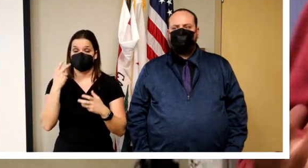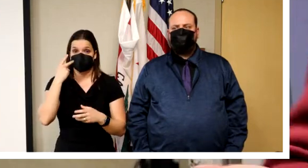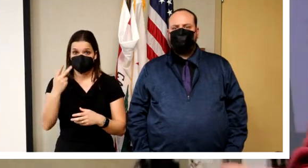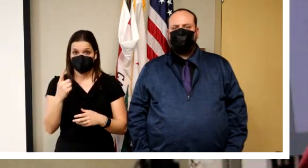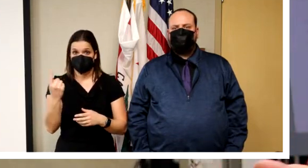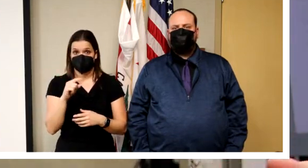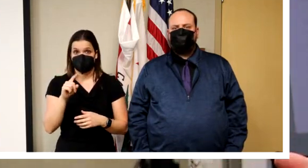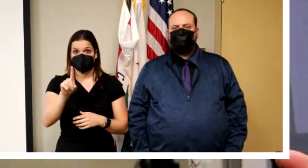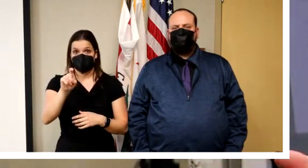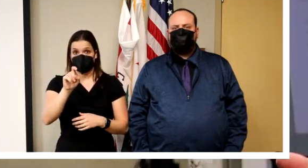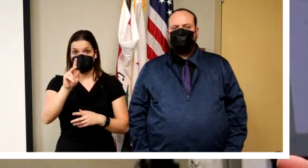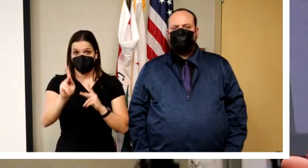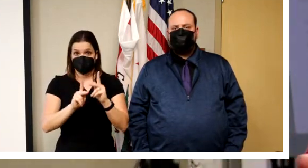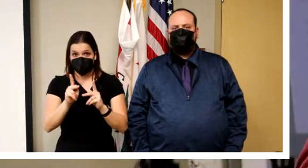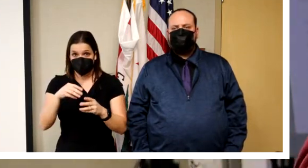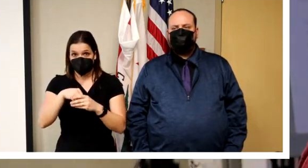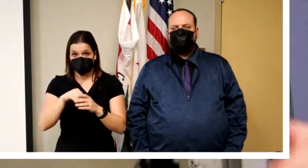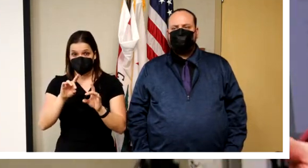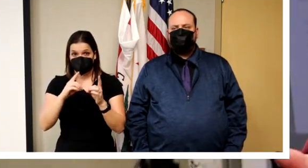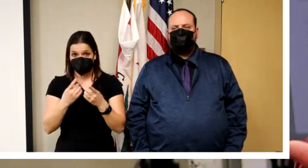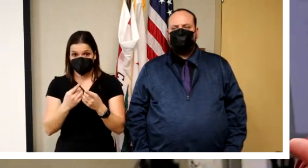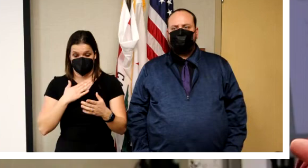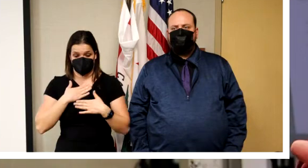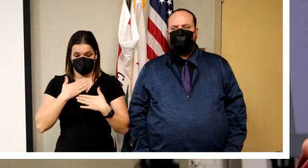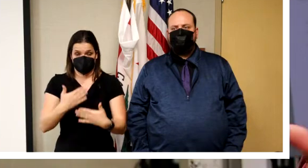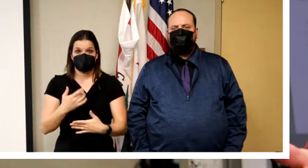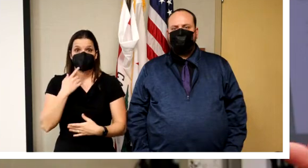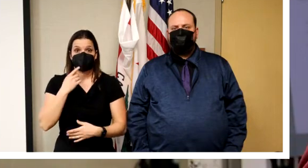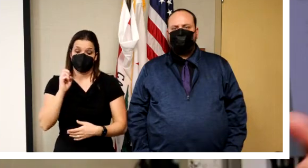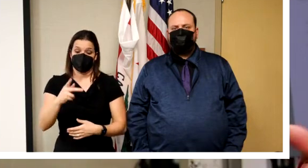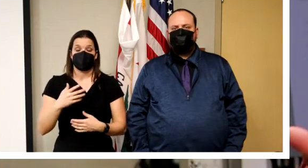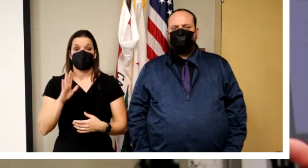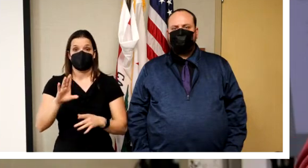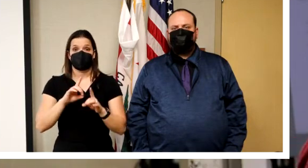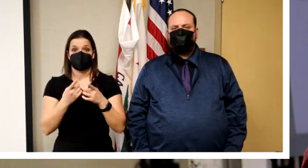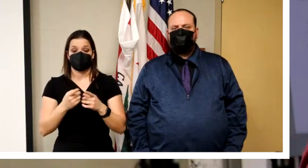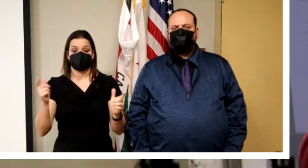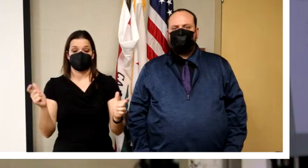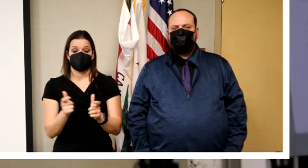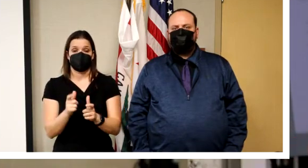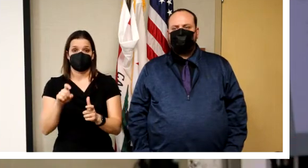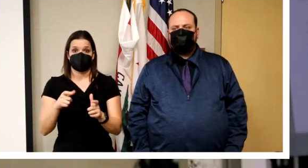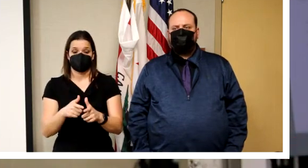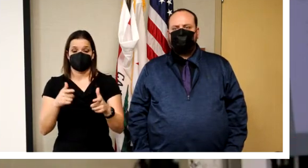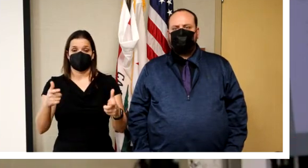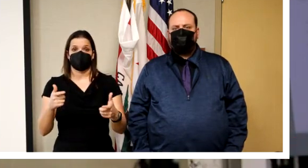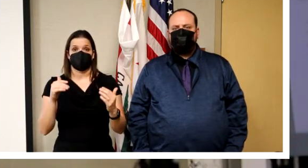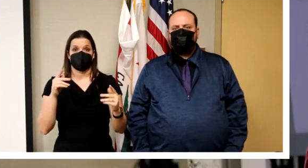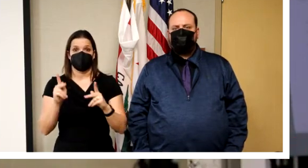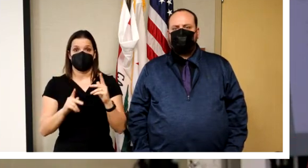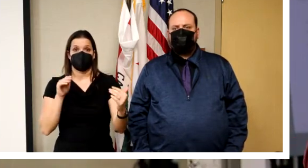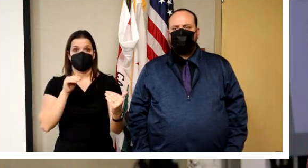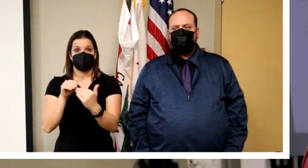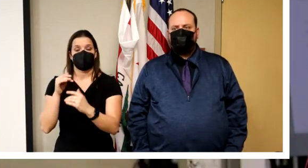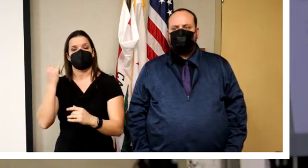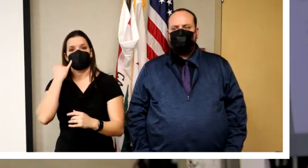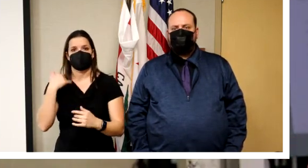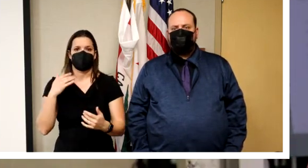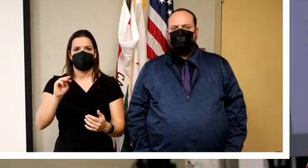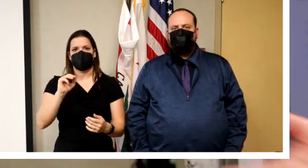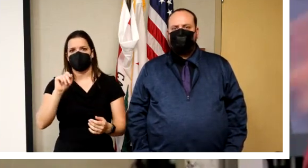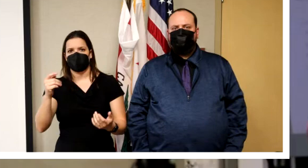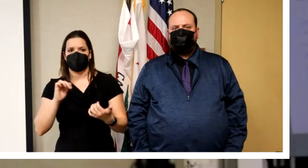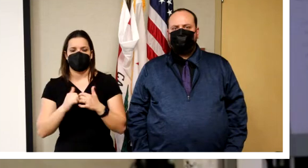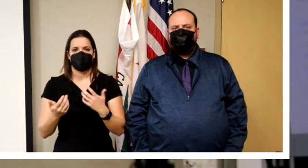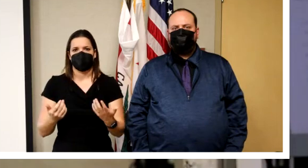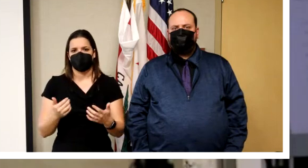only has 100 people in a district, it'd be my obligation to tell them, hey, your district's too small, it needs to be bigger population equality. But if they say, hey, Matt, pound